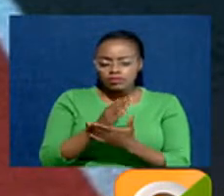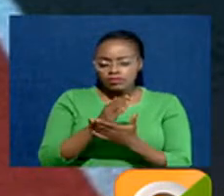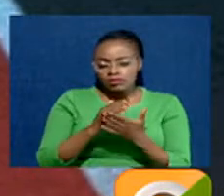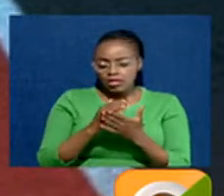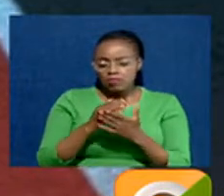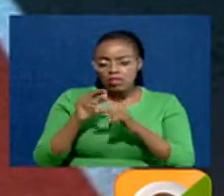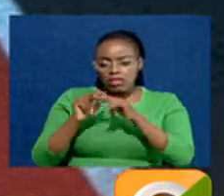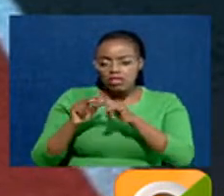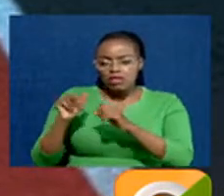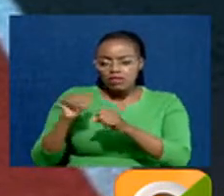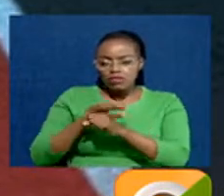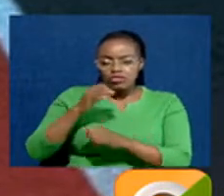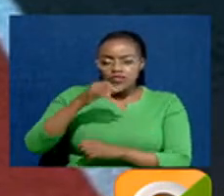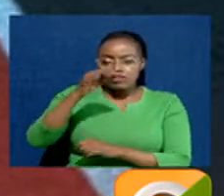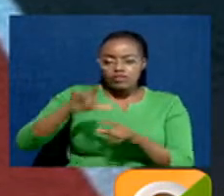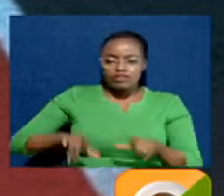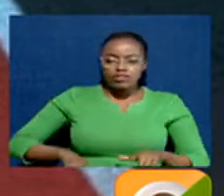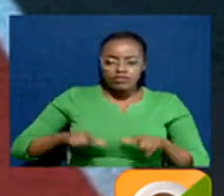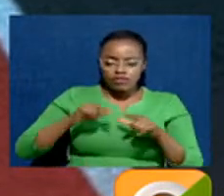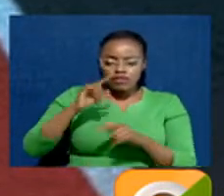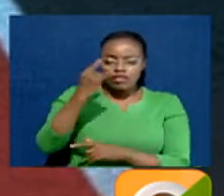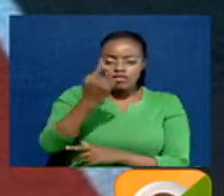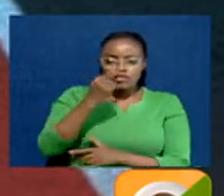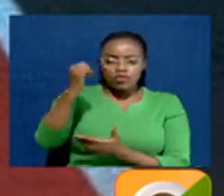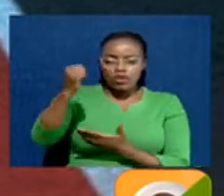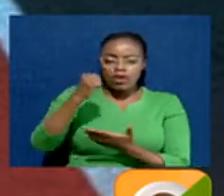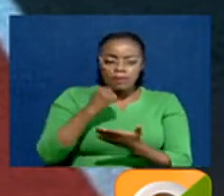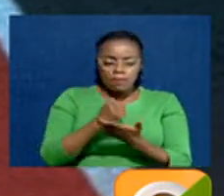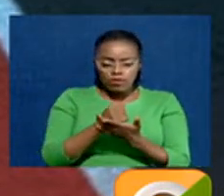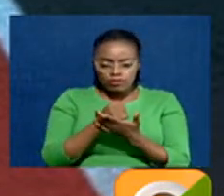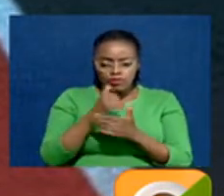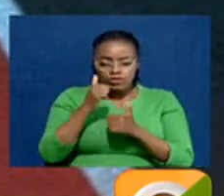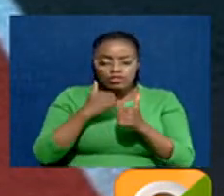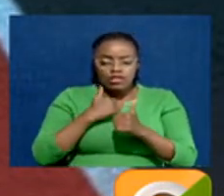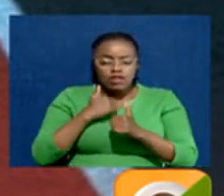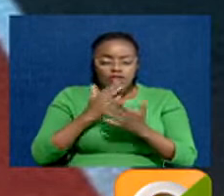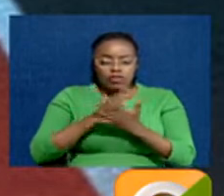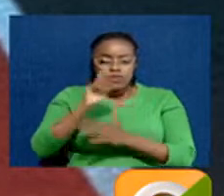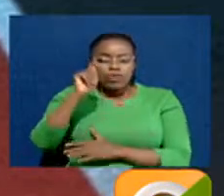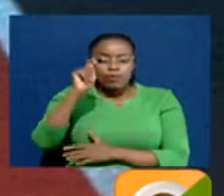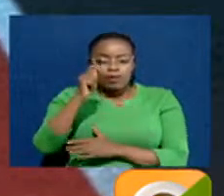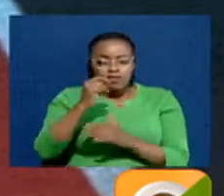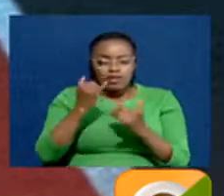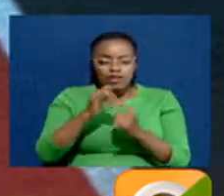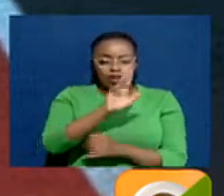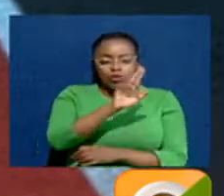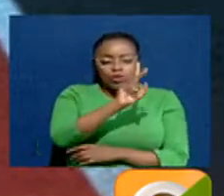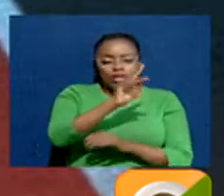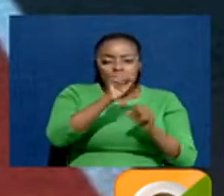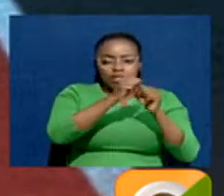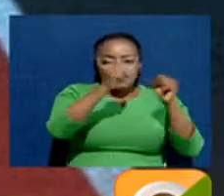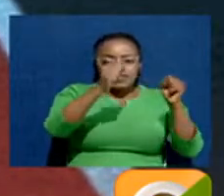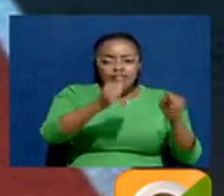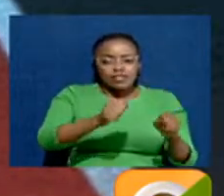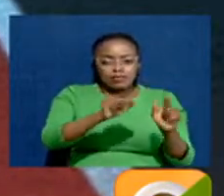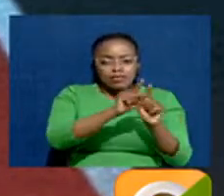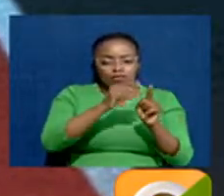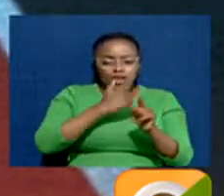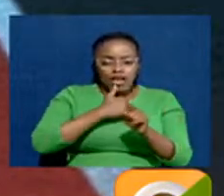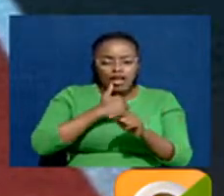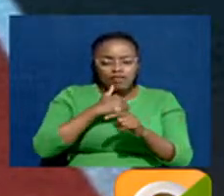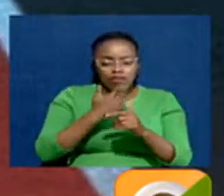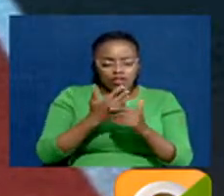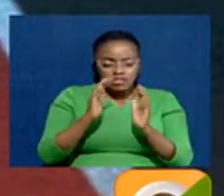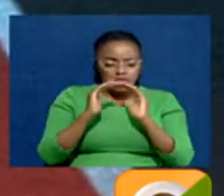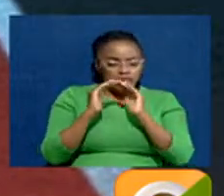their future and survival on that single appointment of the president. Now, the UK system is more of a first among